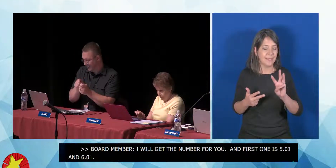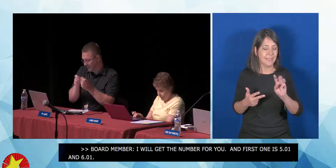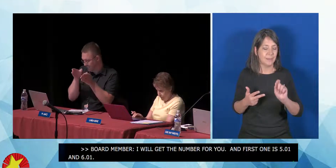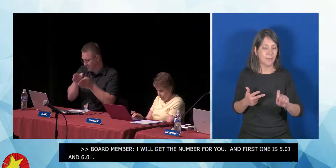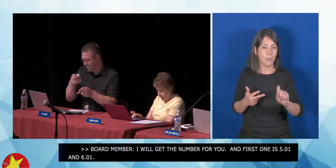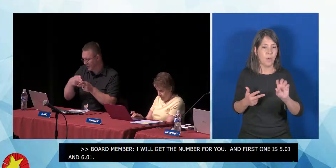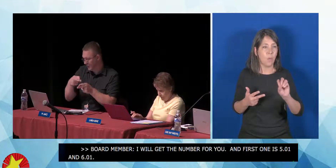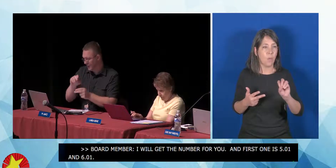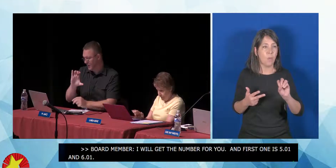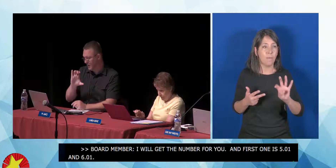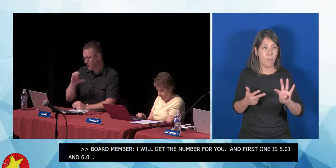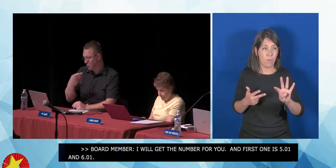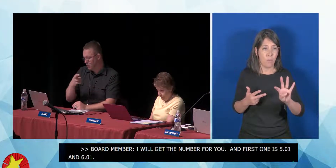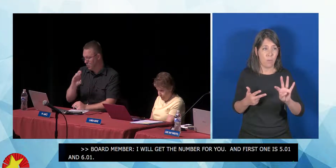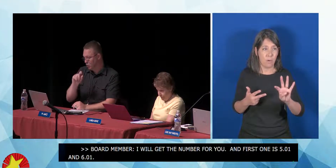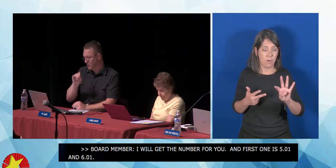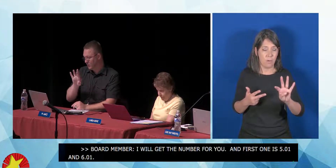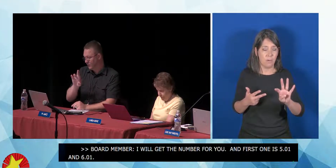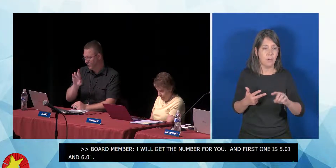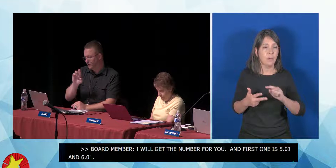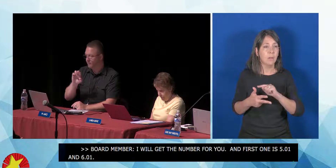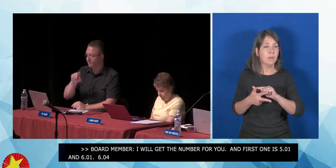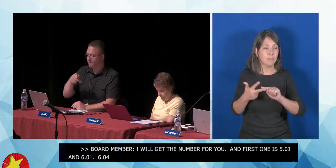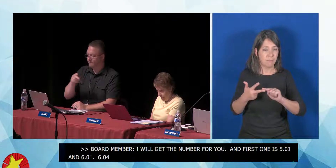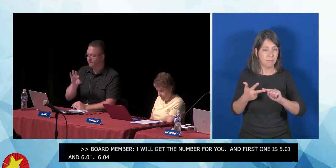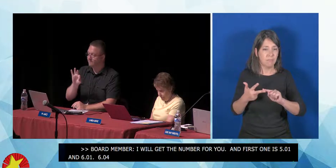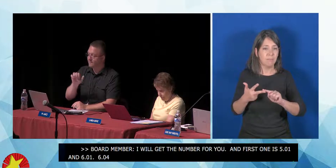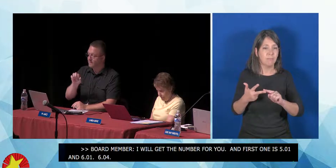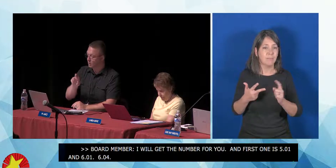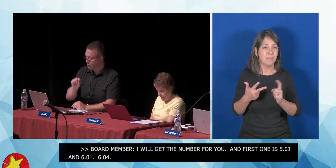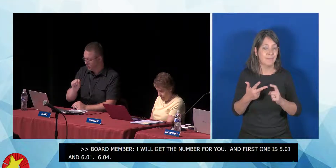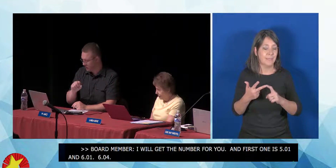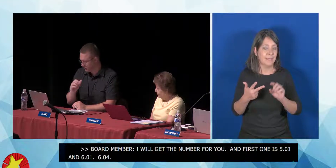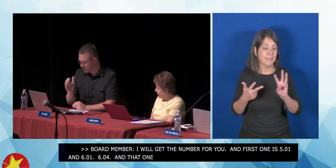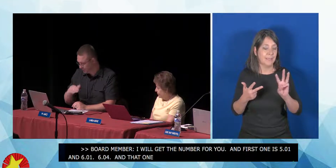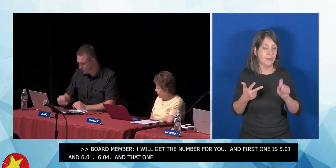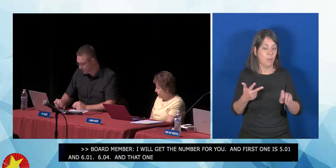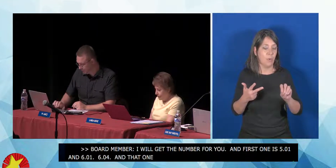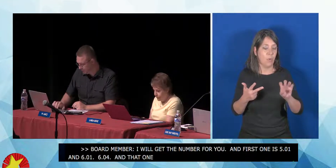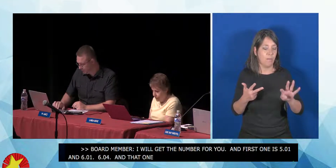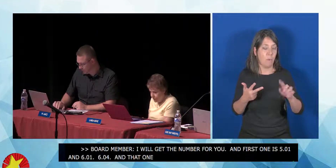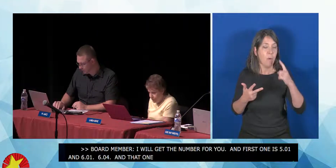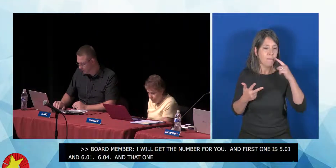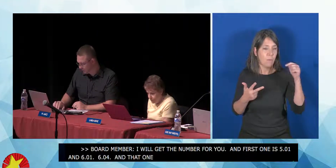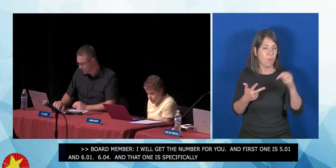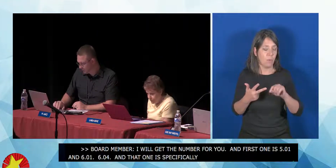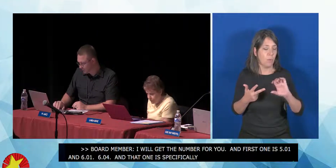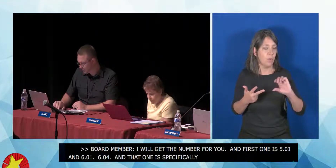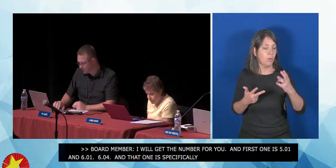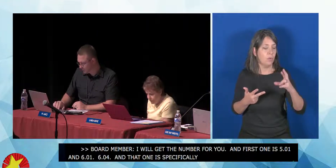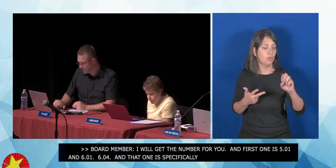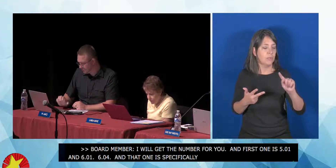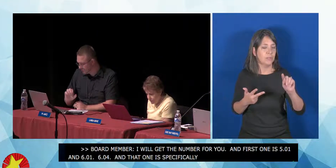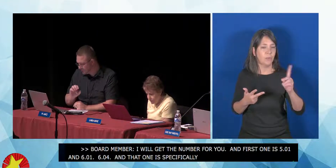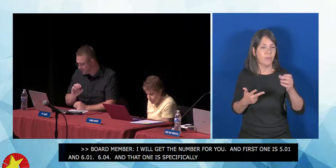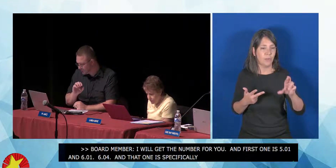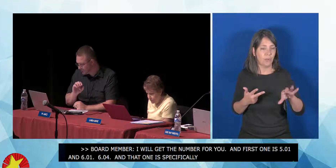6.04, and that one is specifically for Christopher Fears.